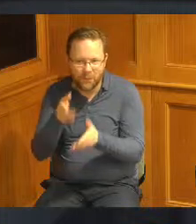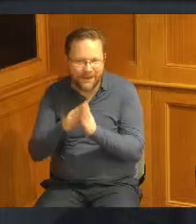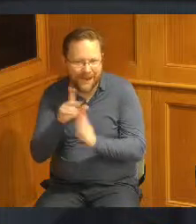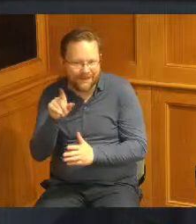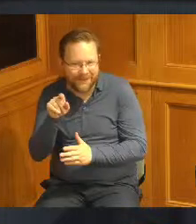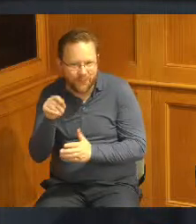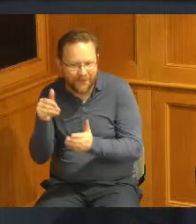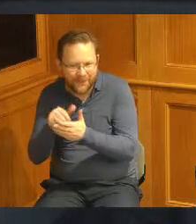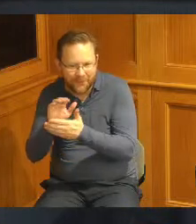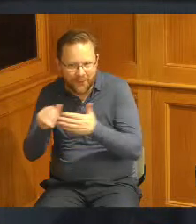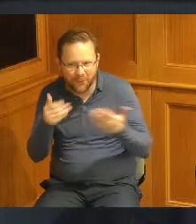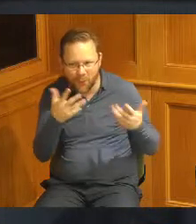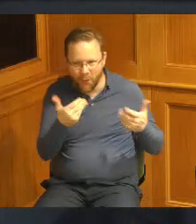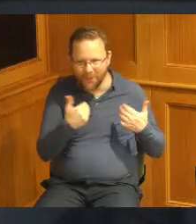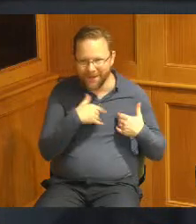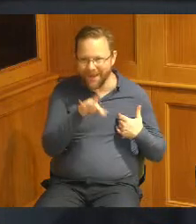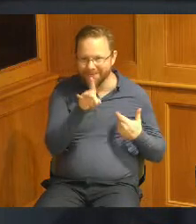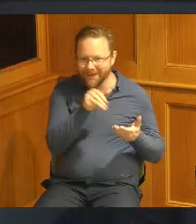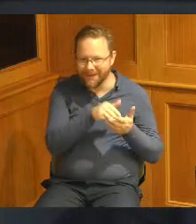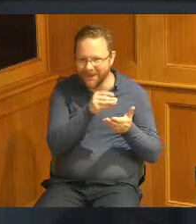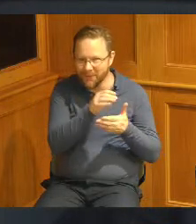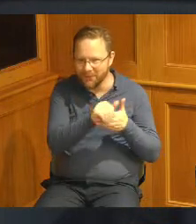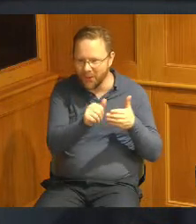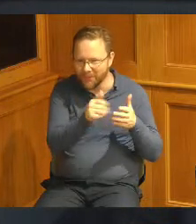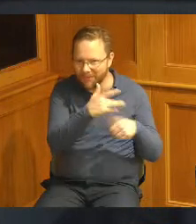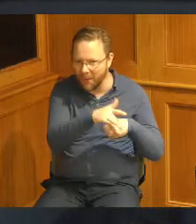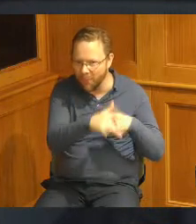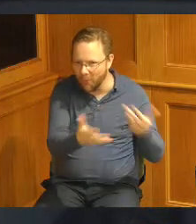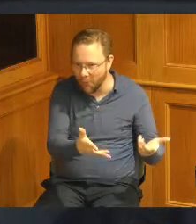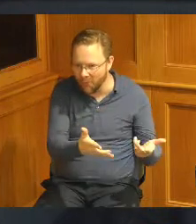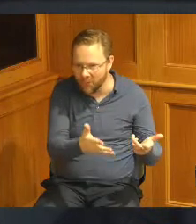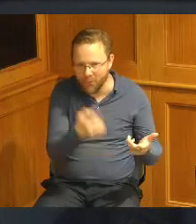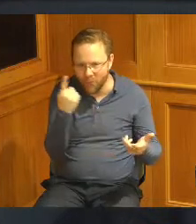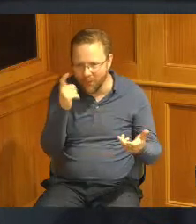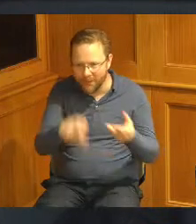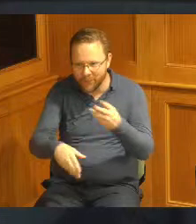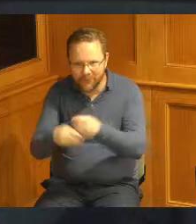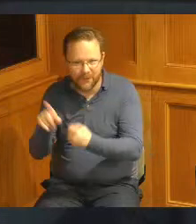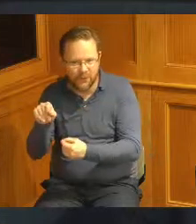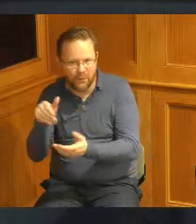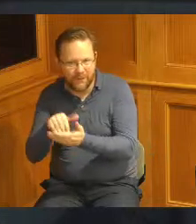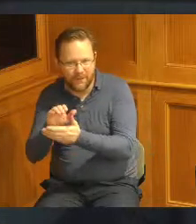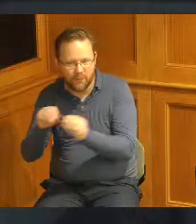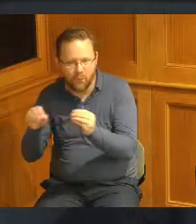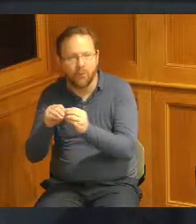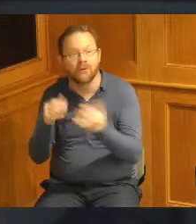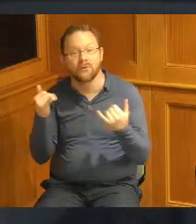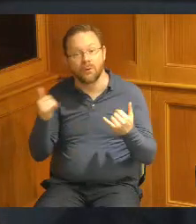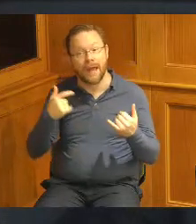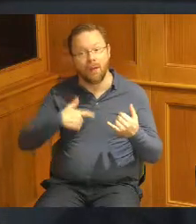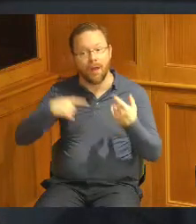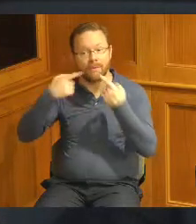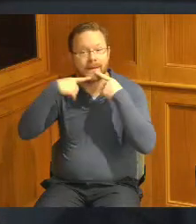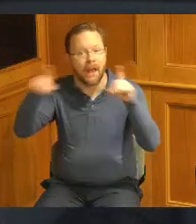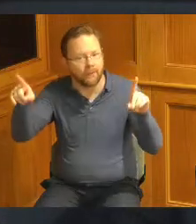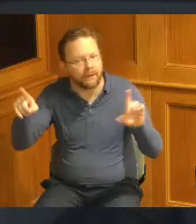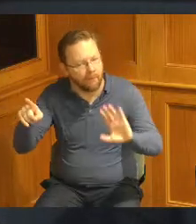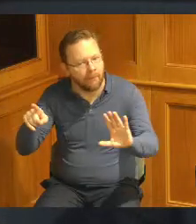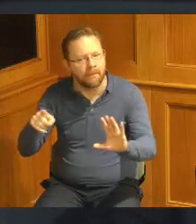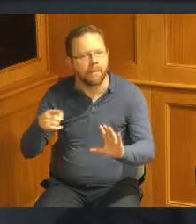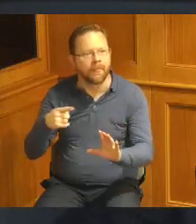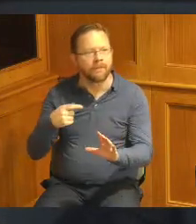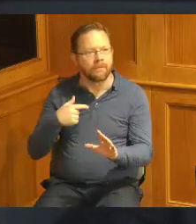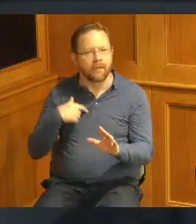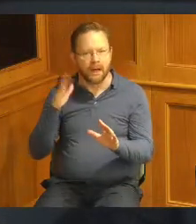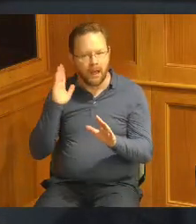had 80 allocated for it. So I will, I'm saying it out loud now. I will do